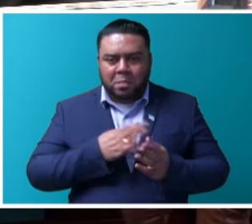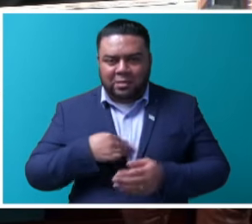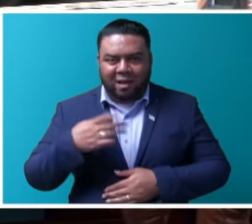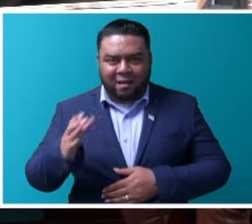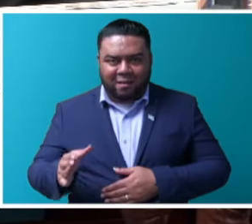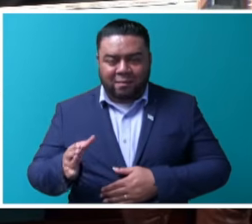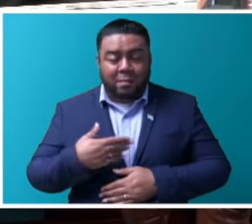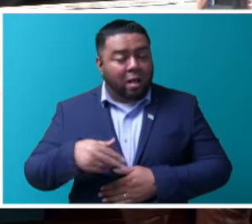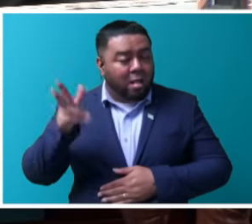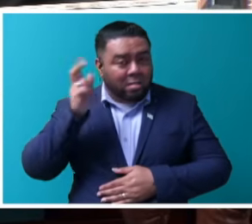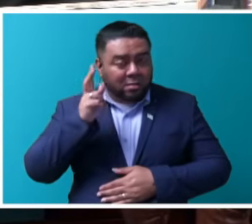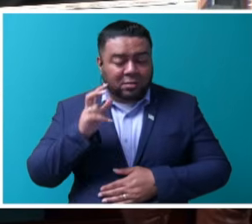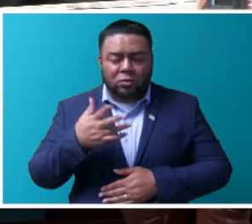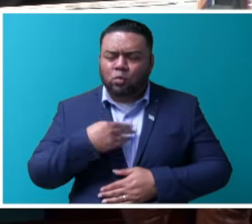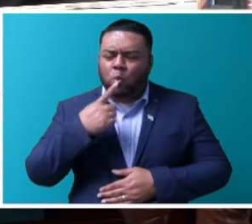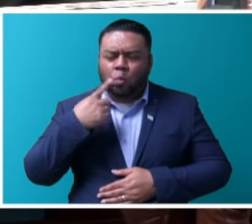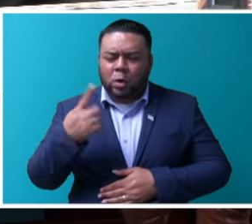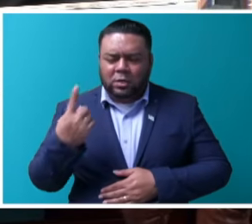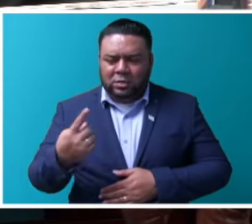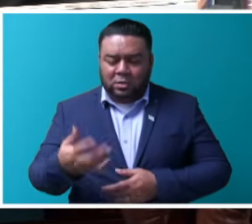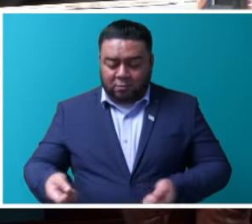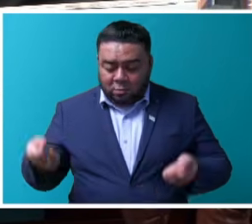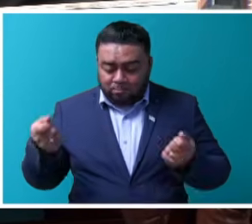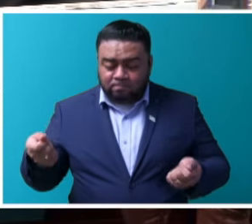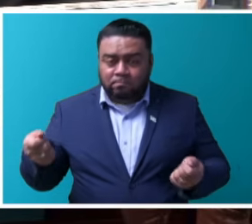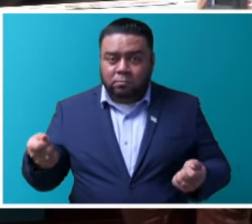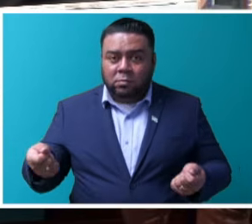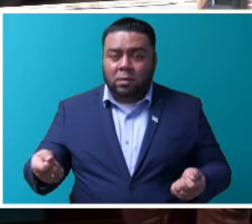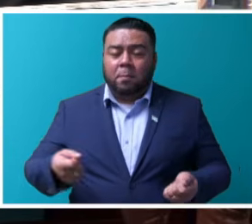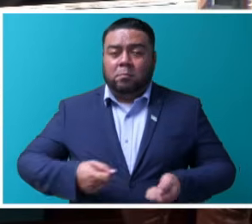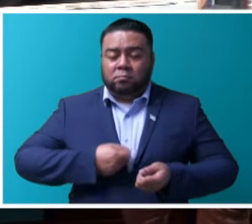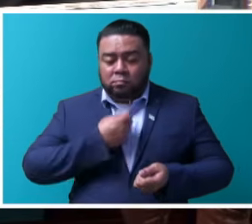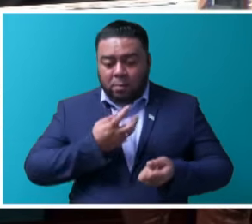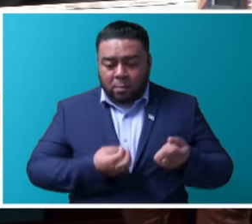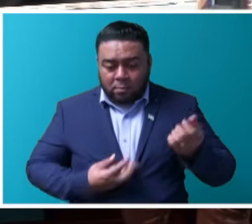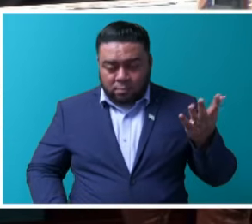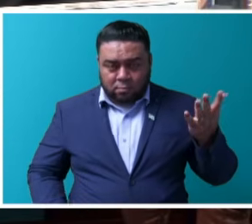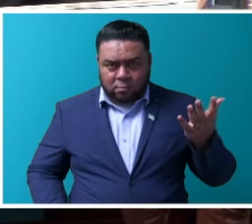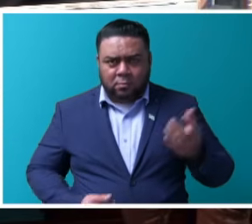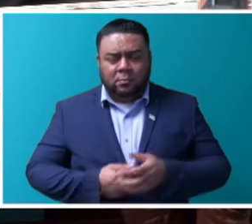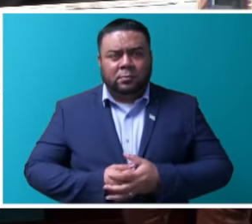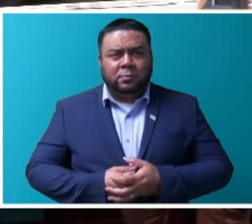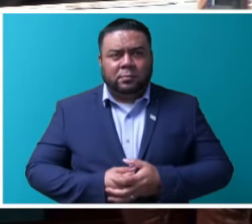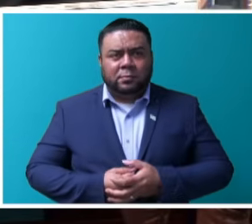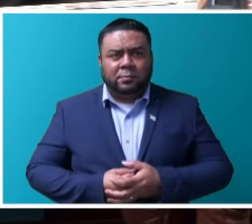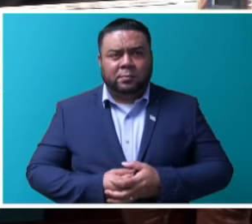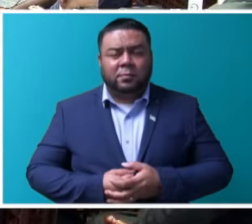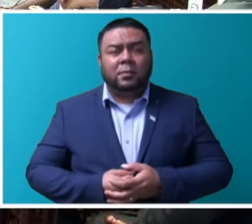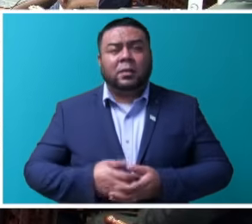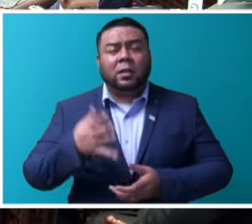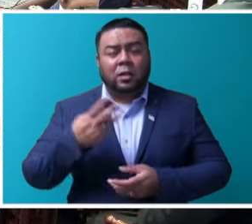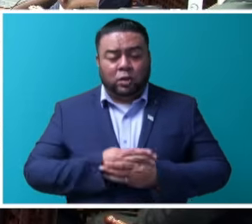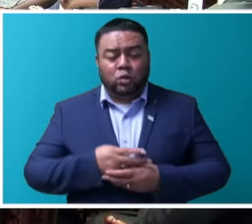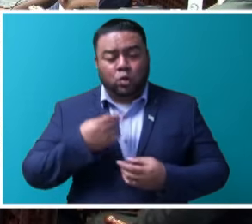I listened to the eloquent words of the Tumbe of the Rengurengus, and in the